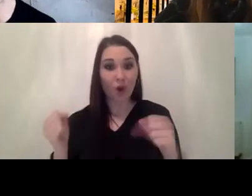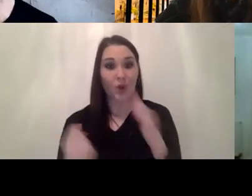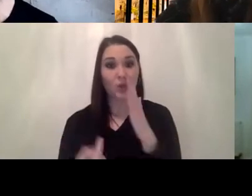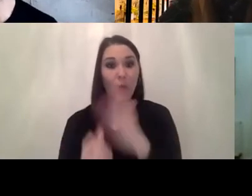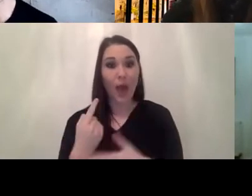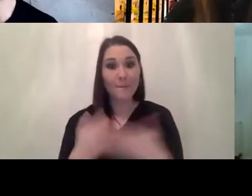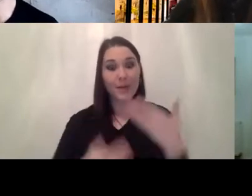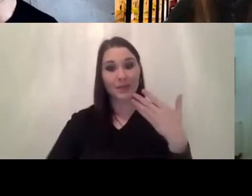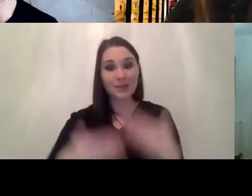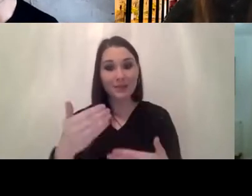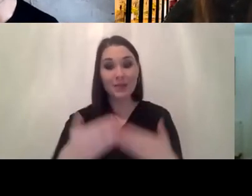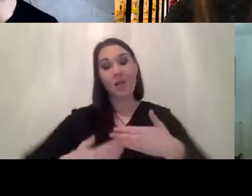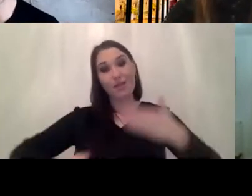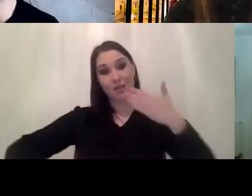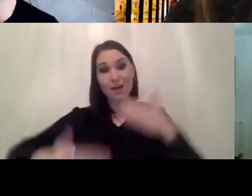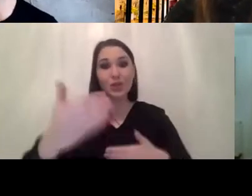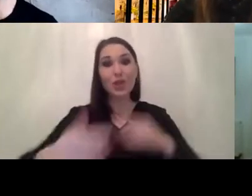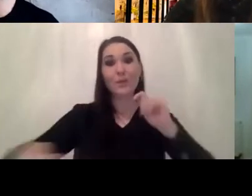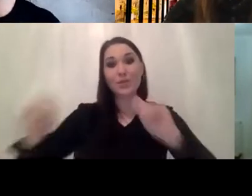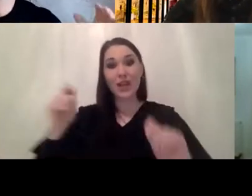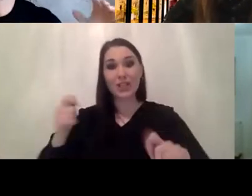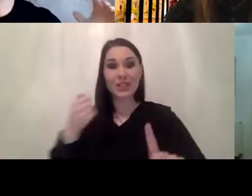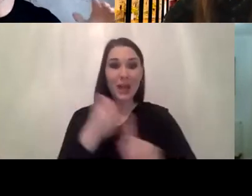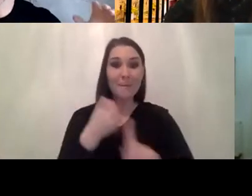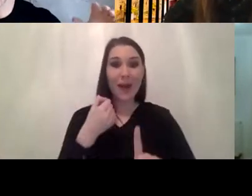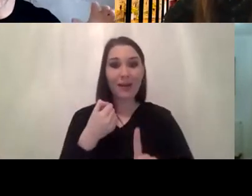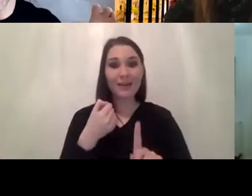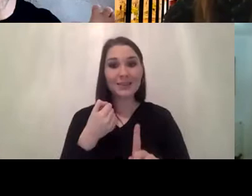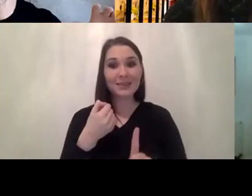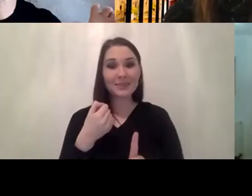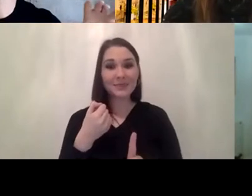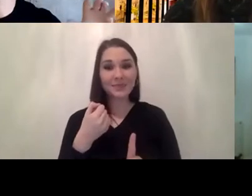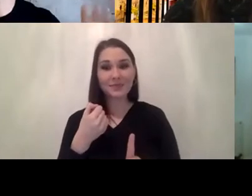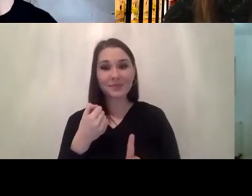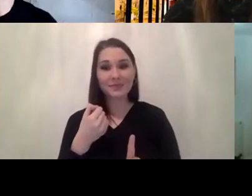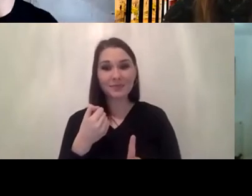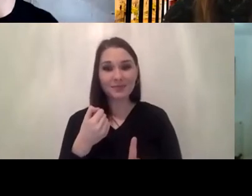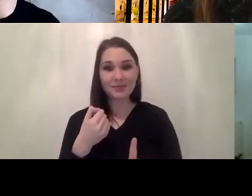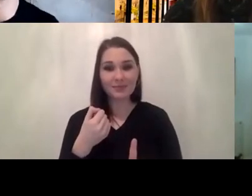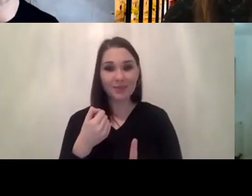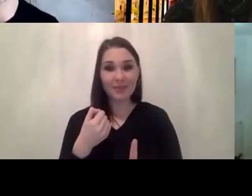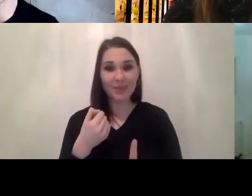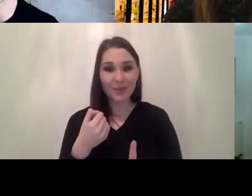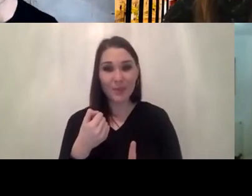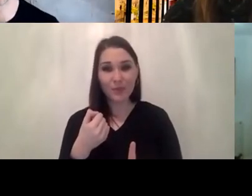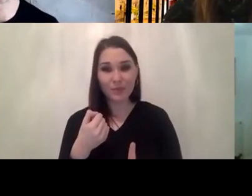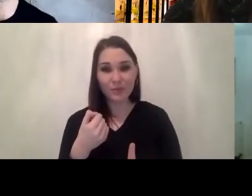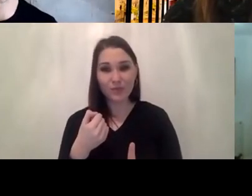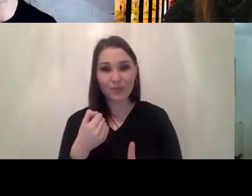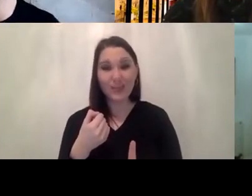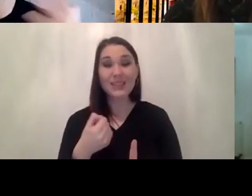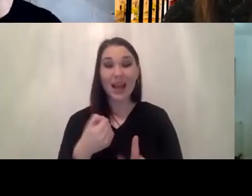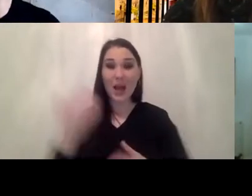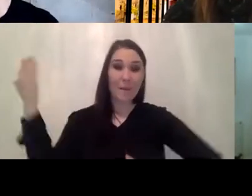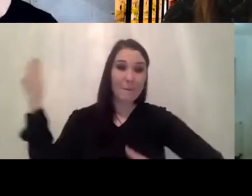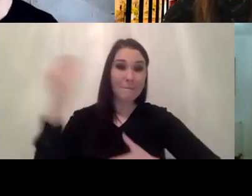existing long-term changes, impacts, are sort of a more rapid crashing down of the barrier between